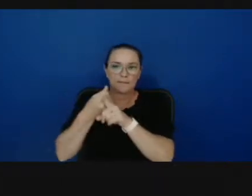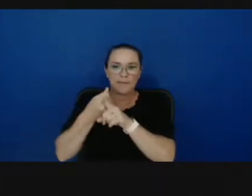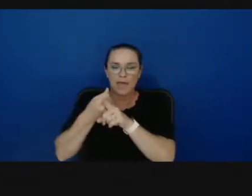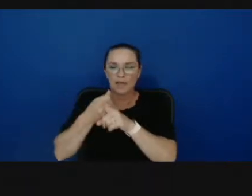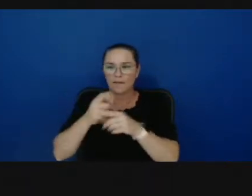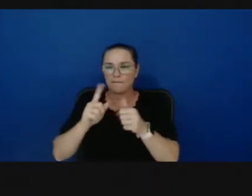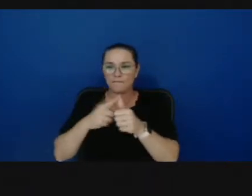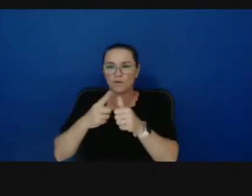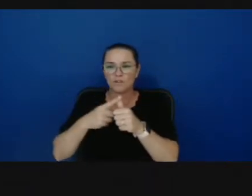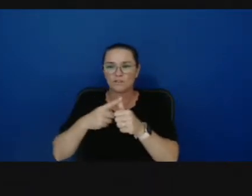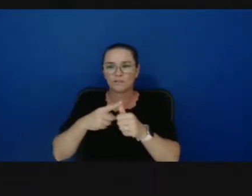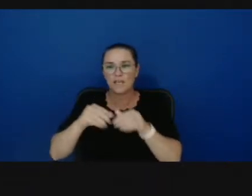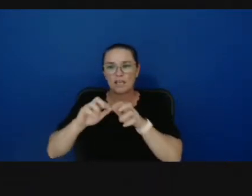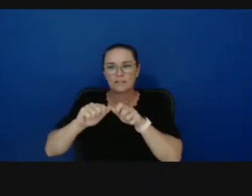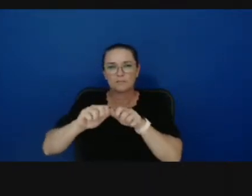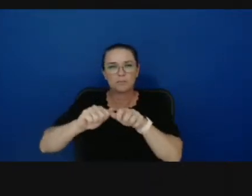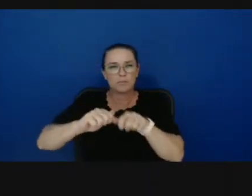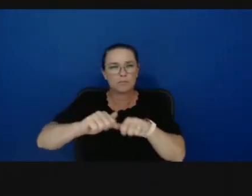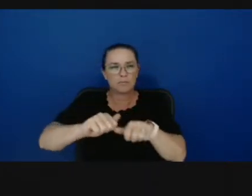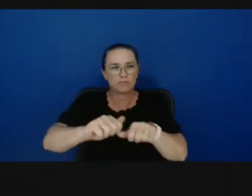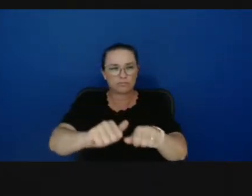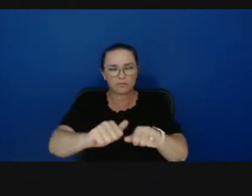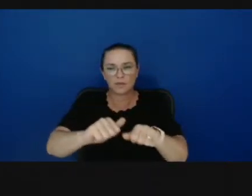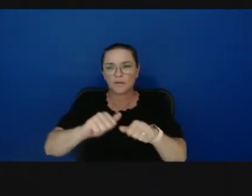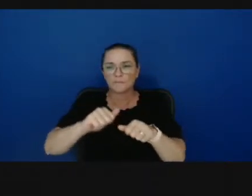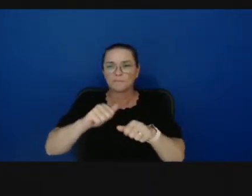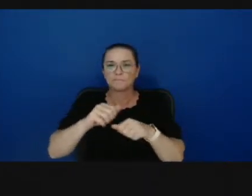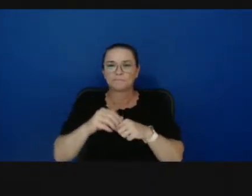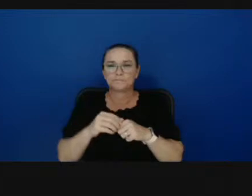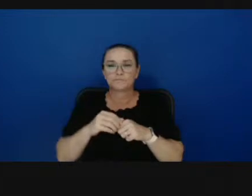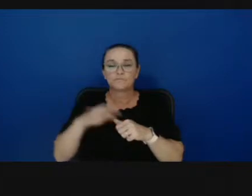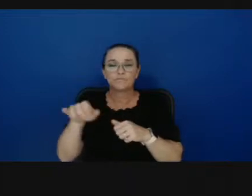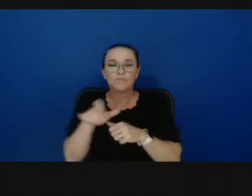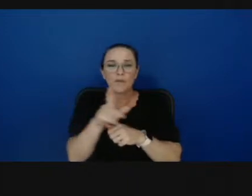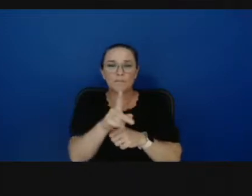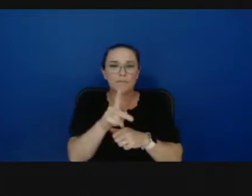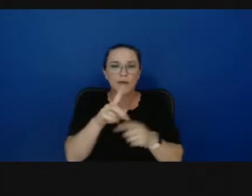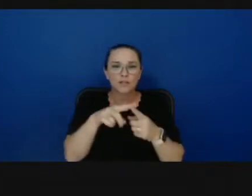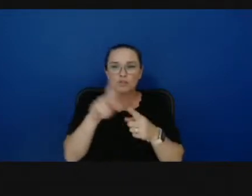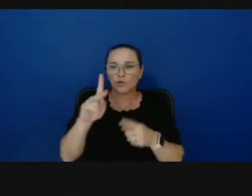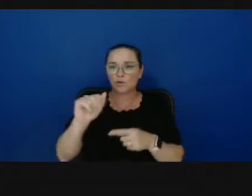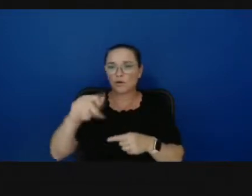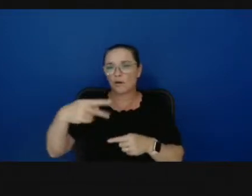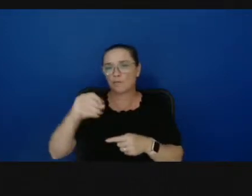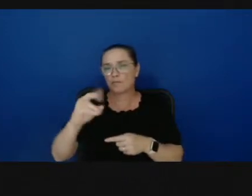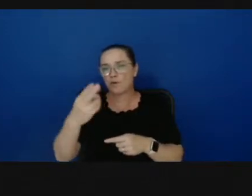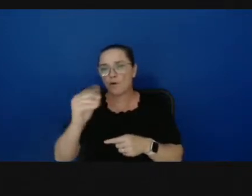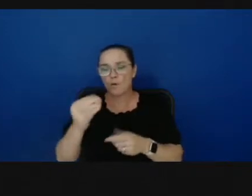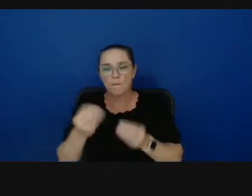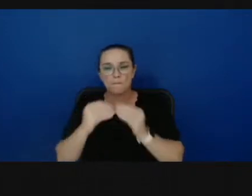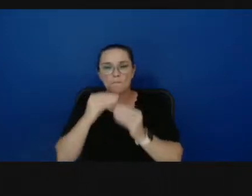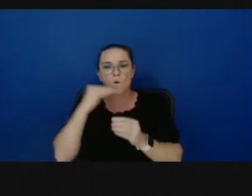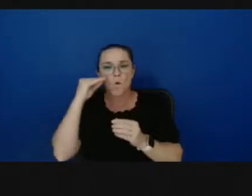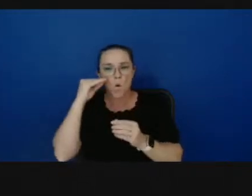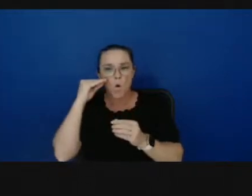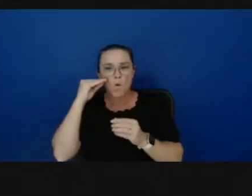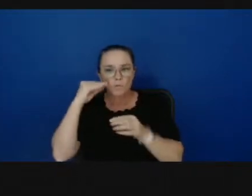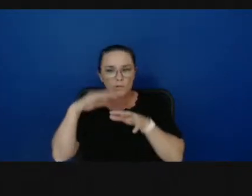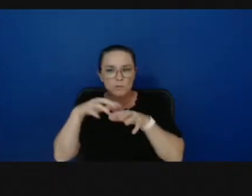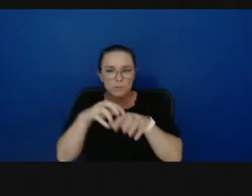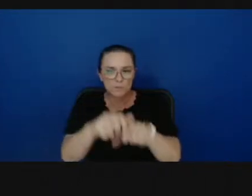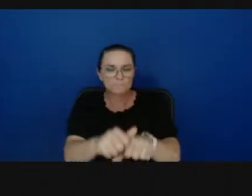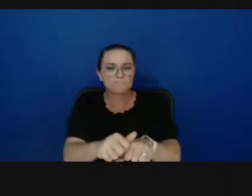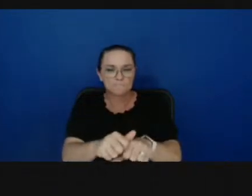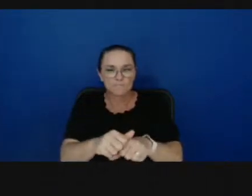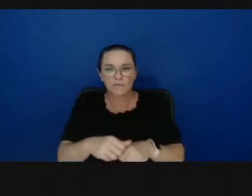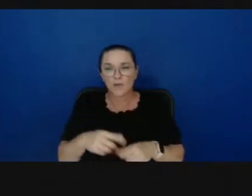impact is lava is continuing its advancement back into Kapoho, so more homes are lost. Meanwhile, back up at